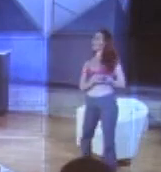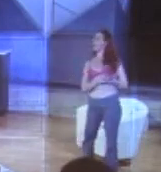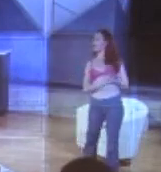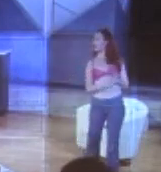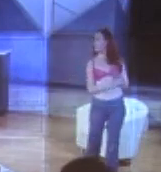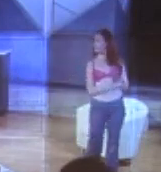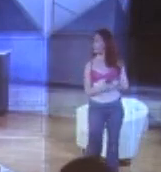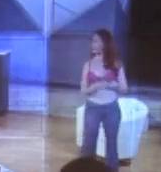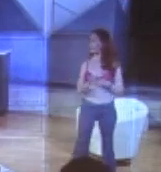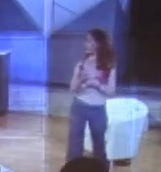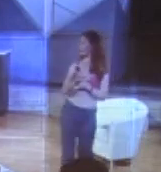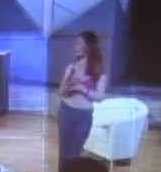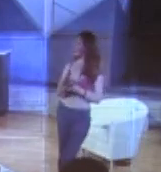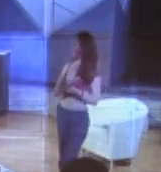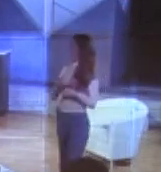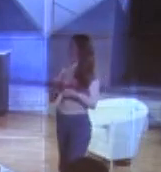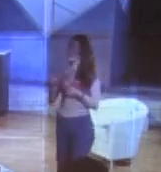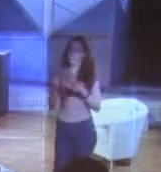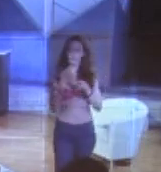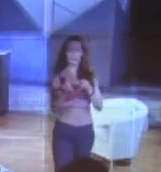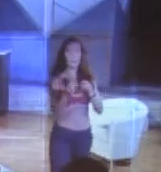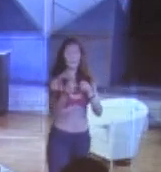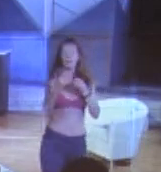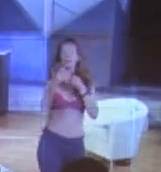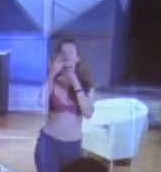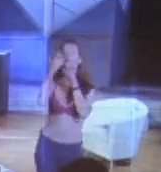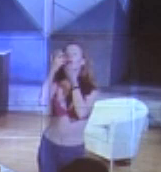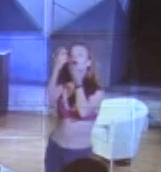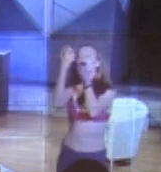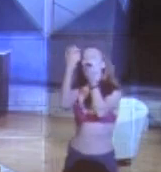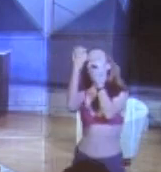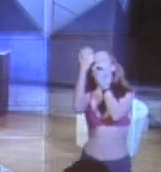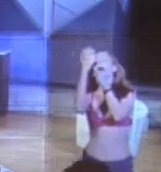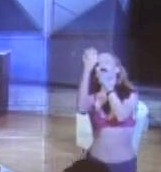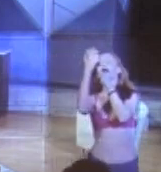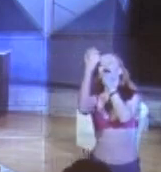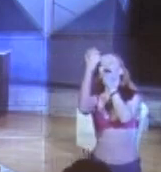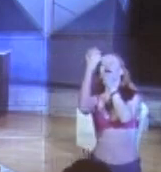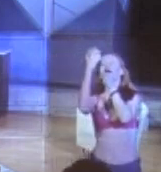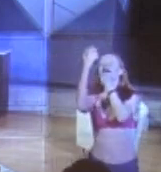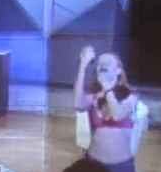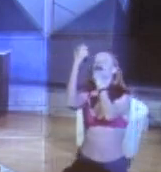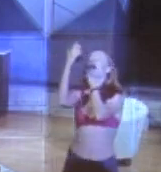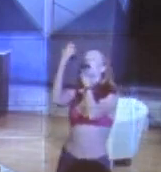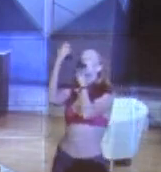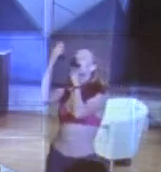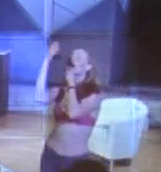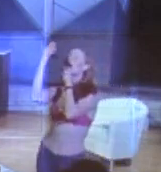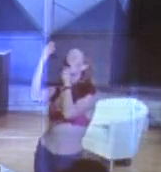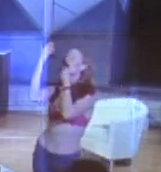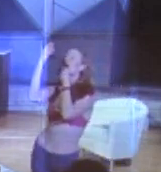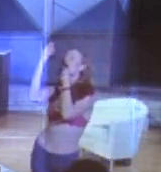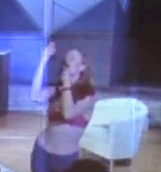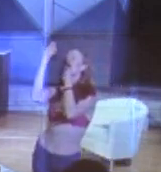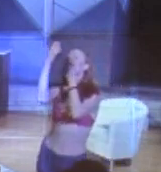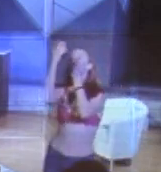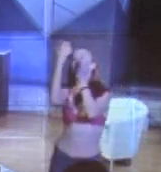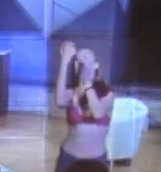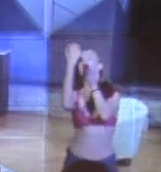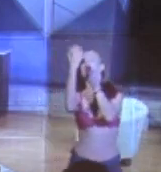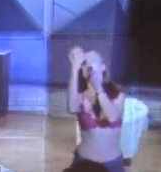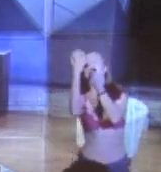there and looks out hips thrust out a bit to the side the young man sits and looks at her she turns toward